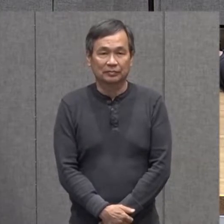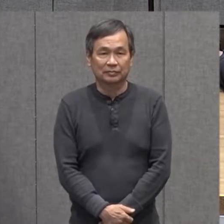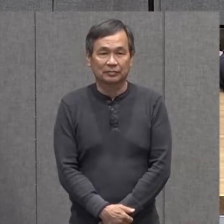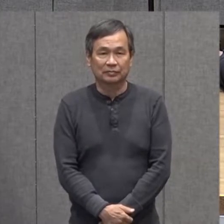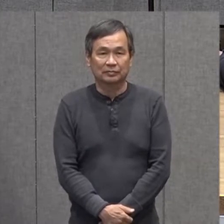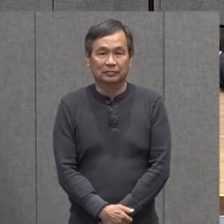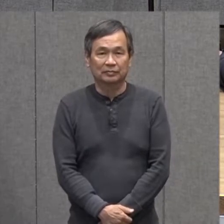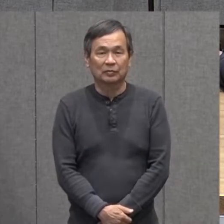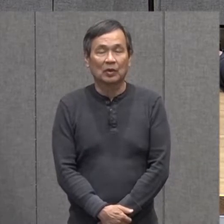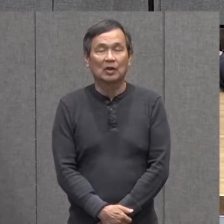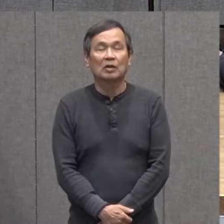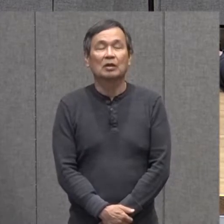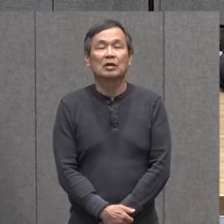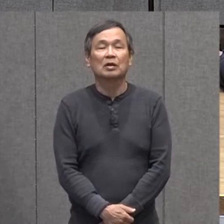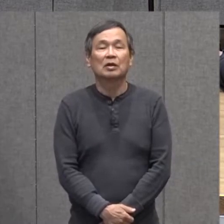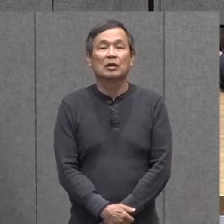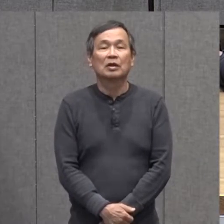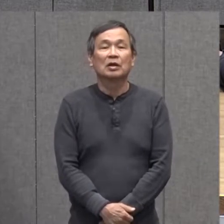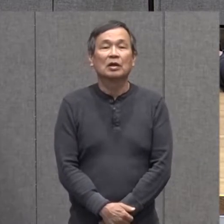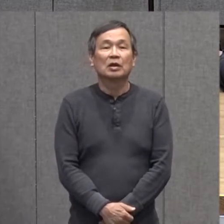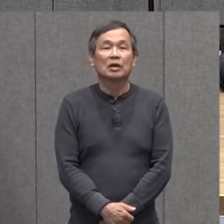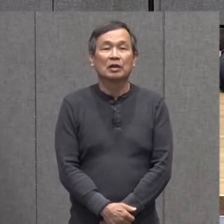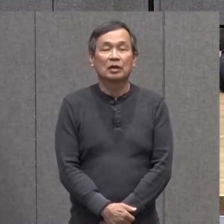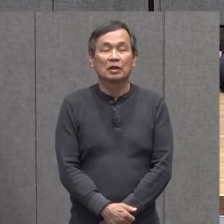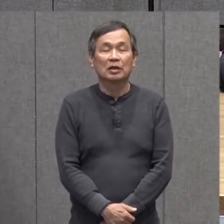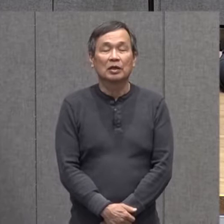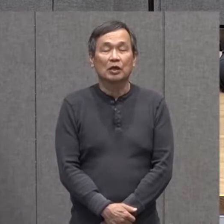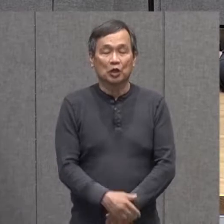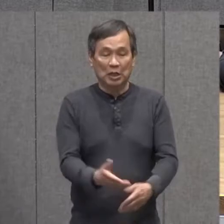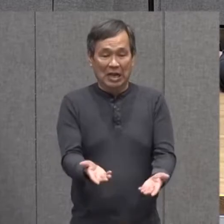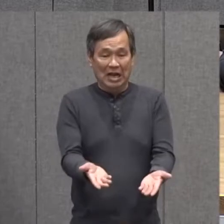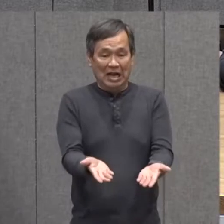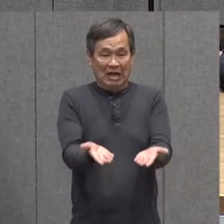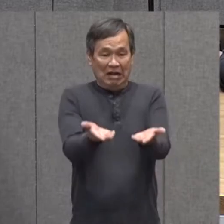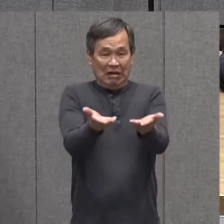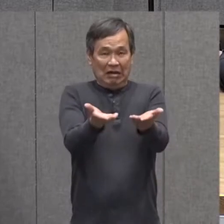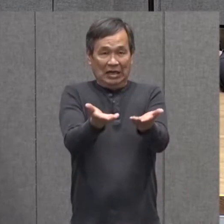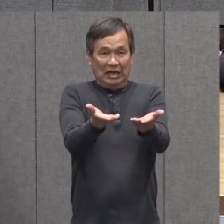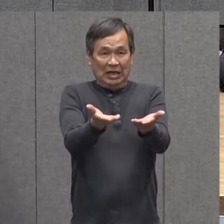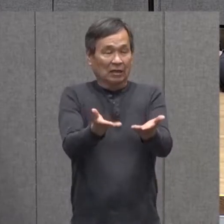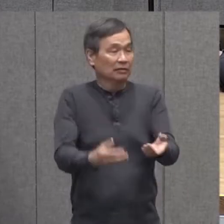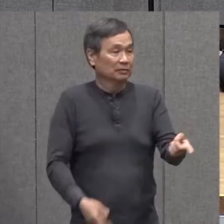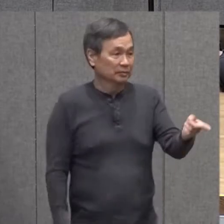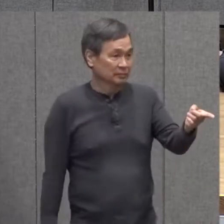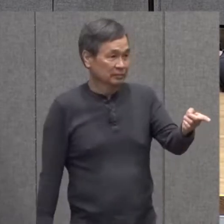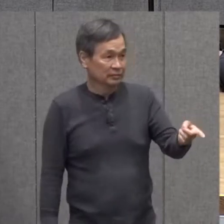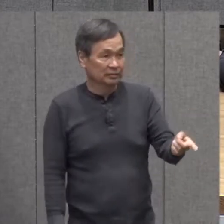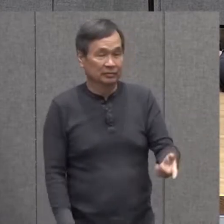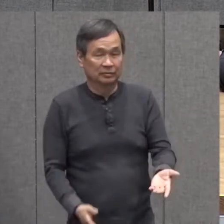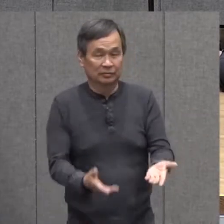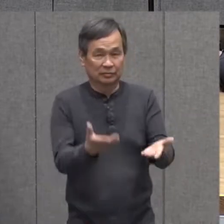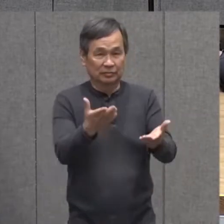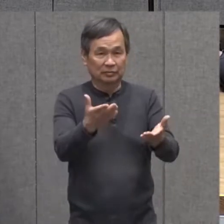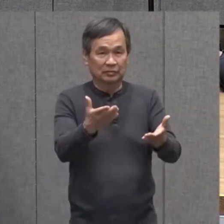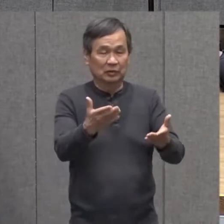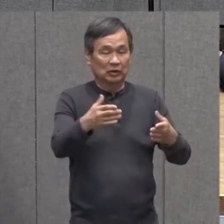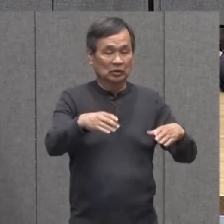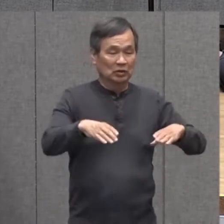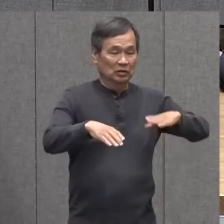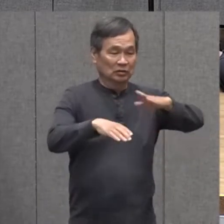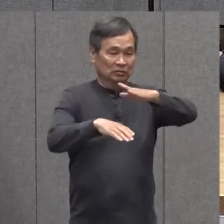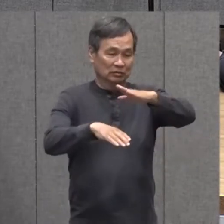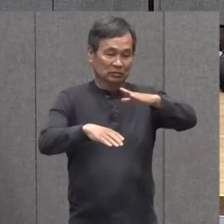we're gonna come up into bridge position. All right, so you want to bring your bottom up and you want